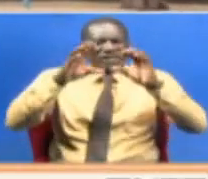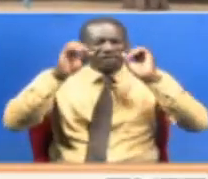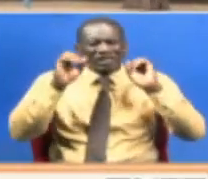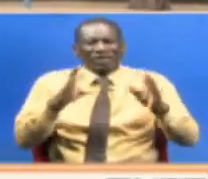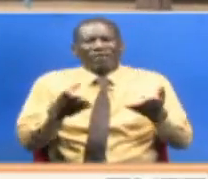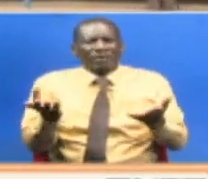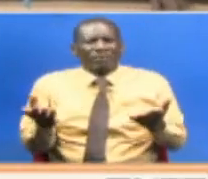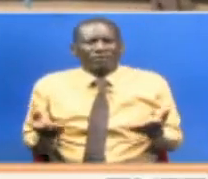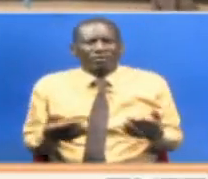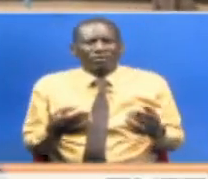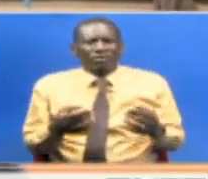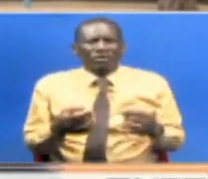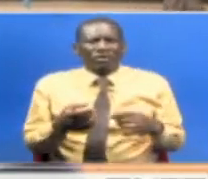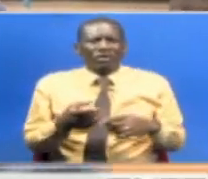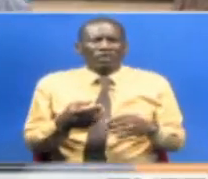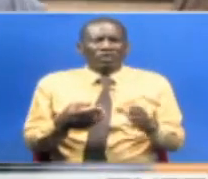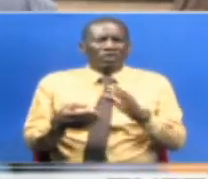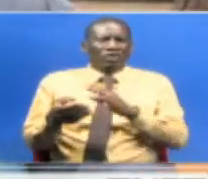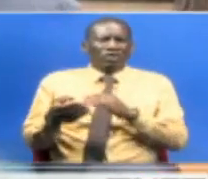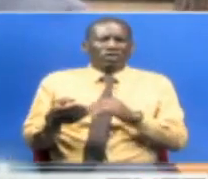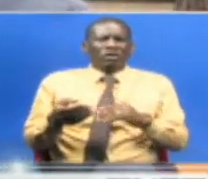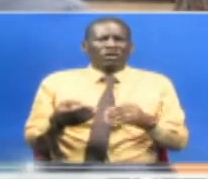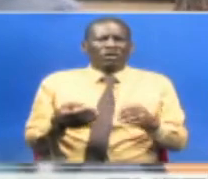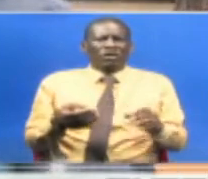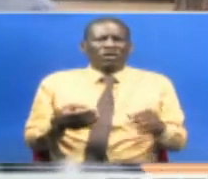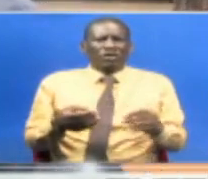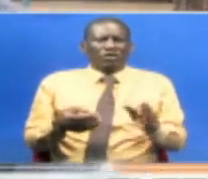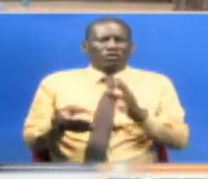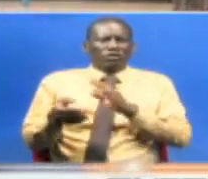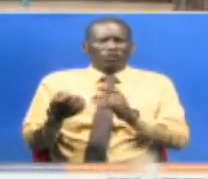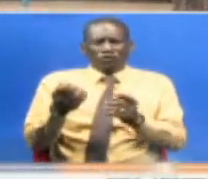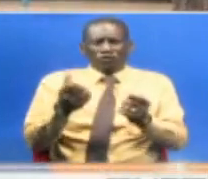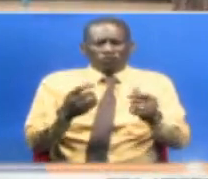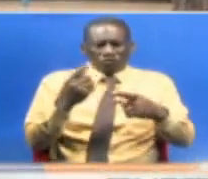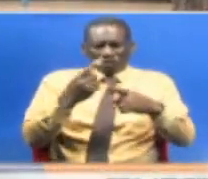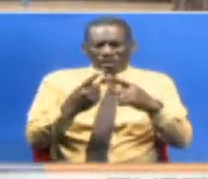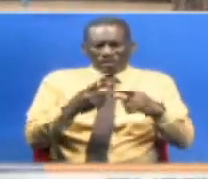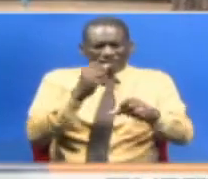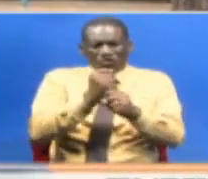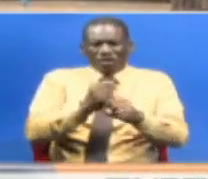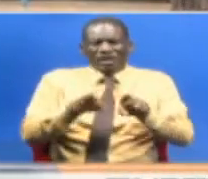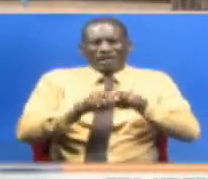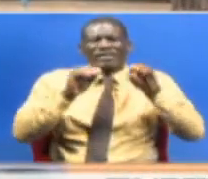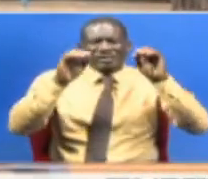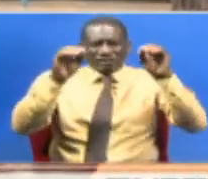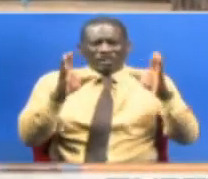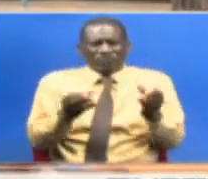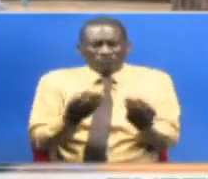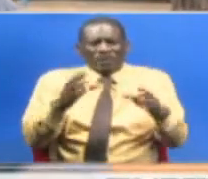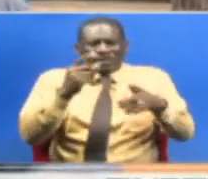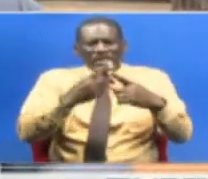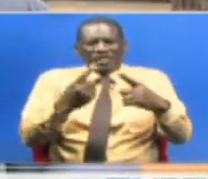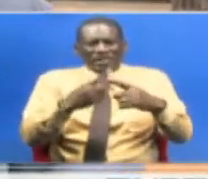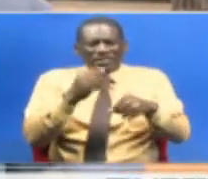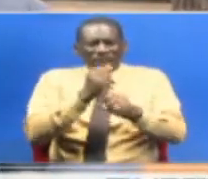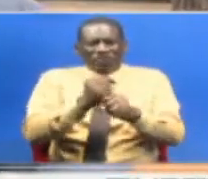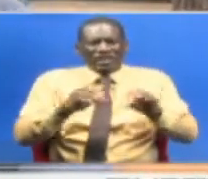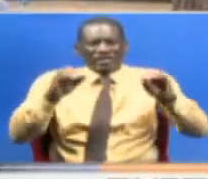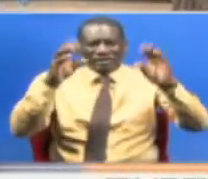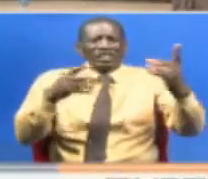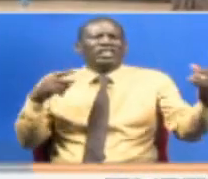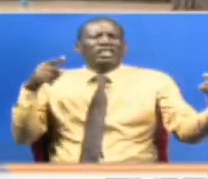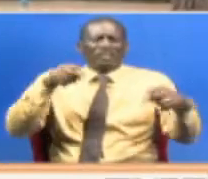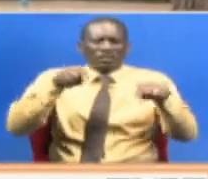from the day for the 37 years that I've been in the field as a teacher up to today,